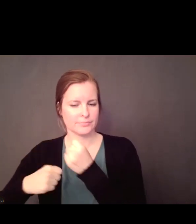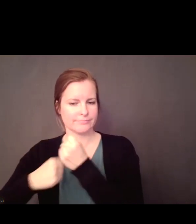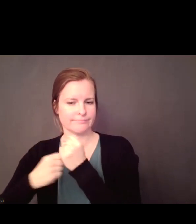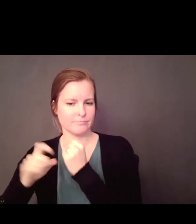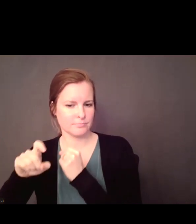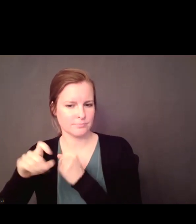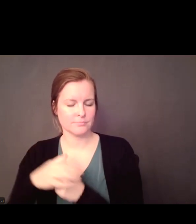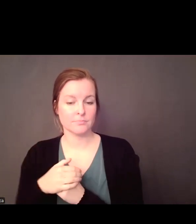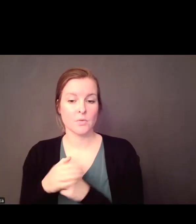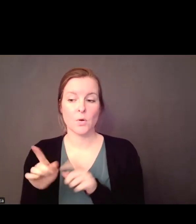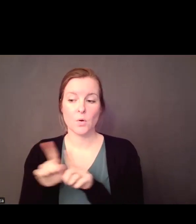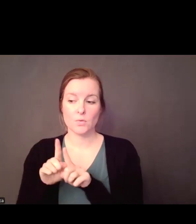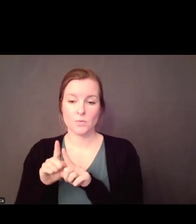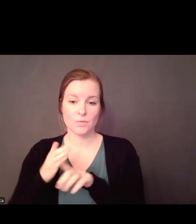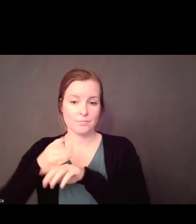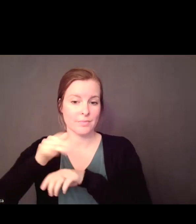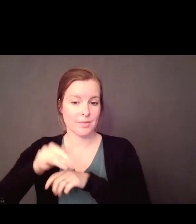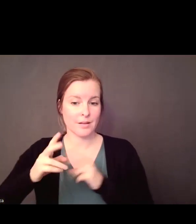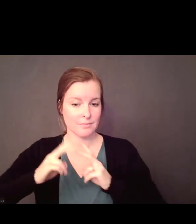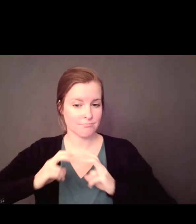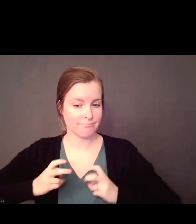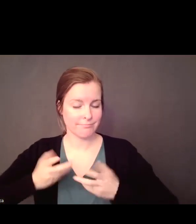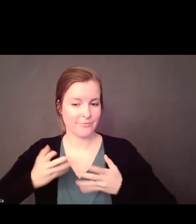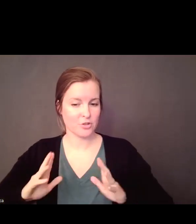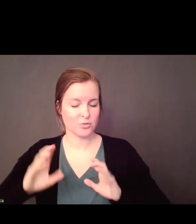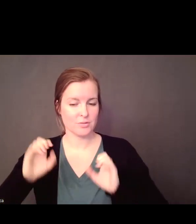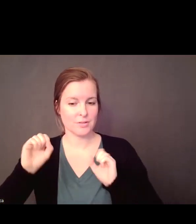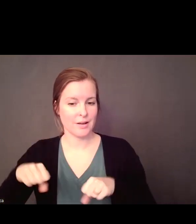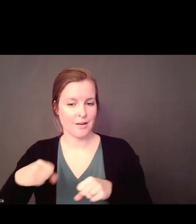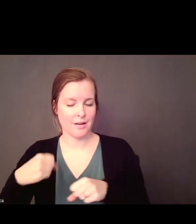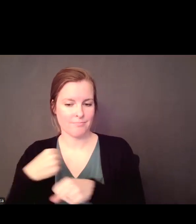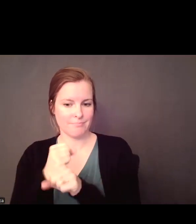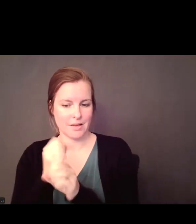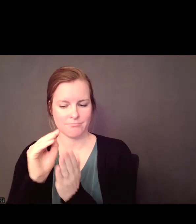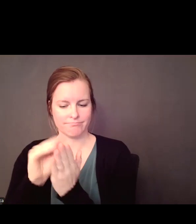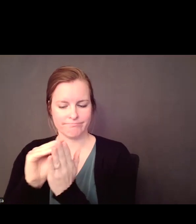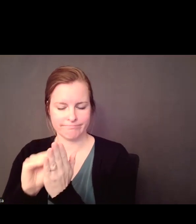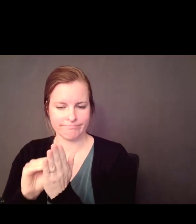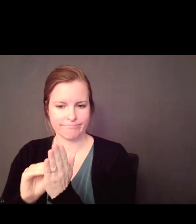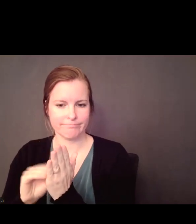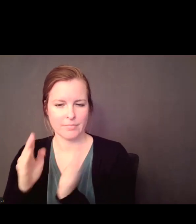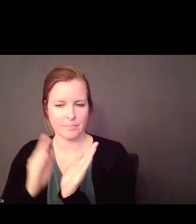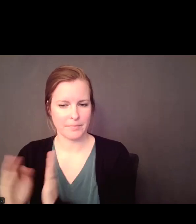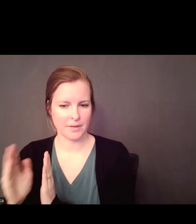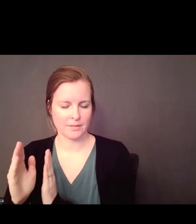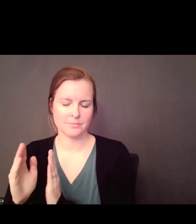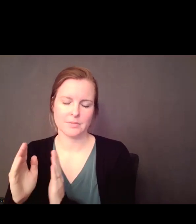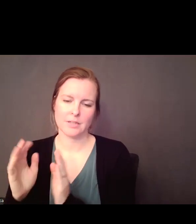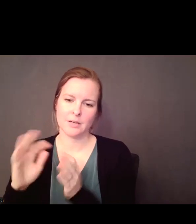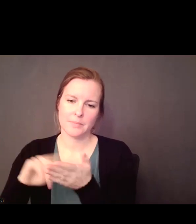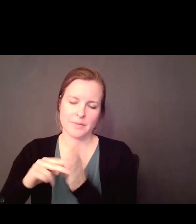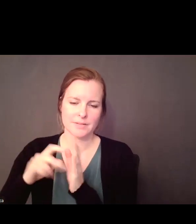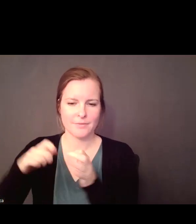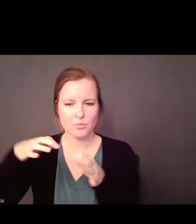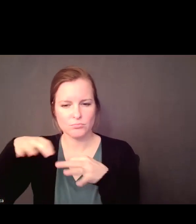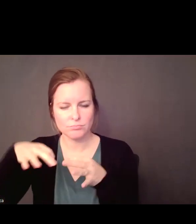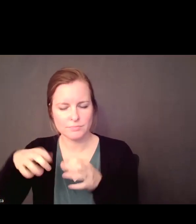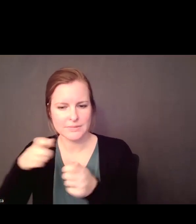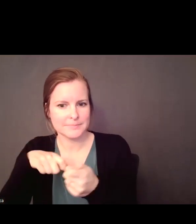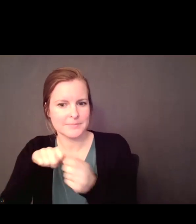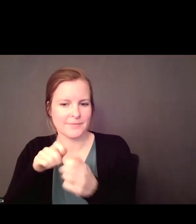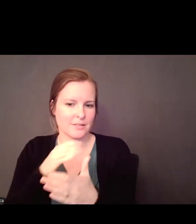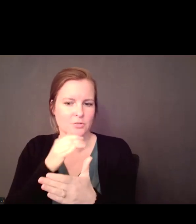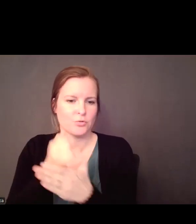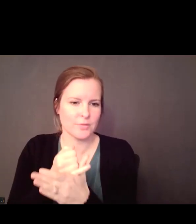that assessment is done, for drafting the CSS plan. And that includes a description of specific interventions, outcomes, and strategies for